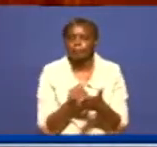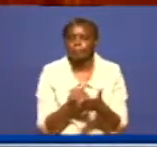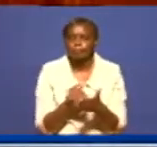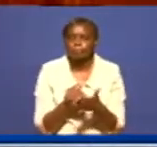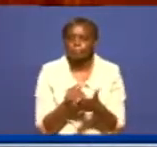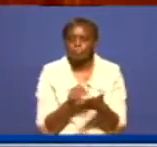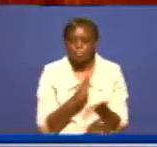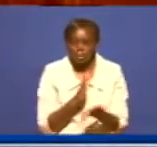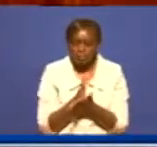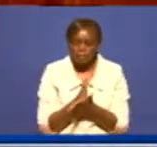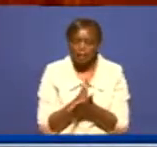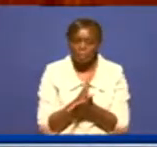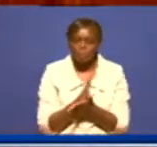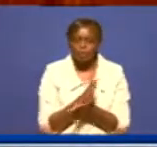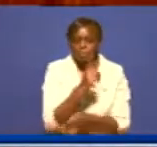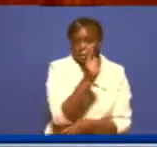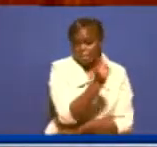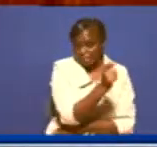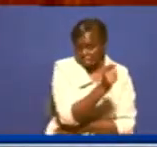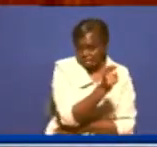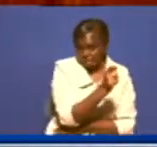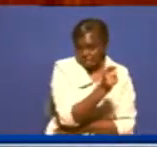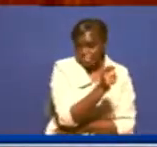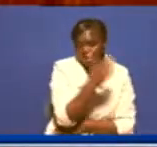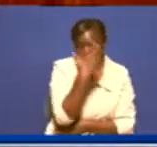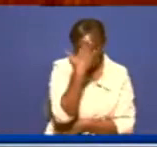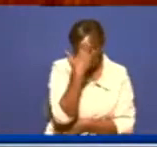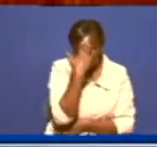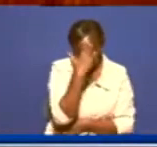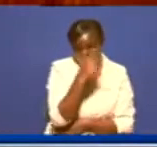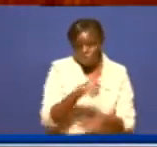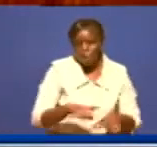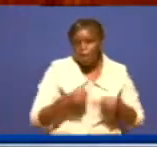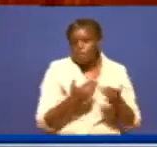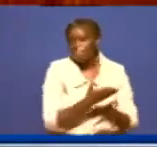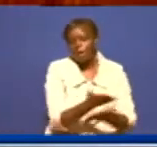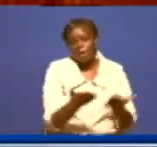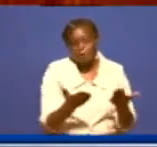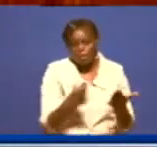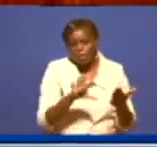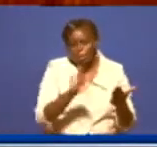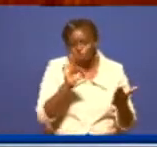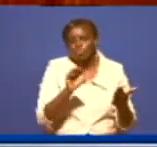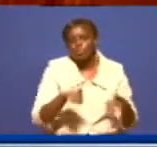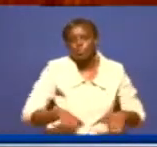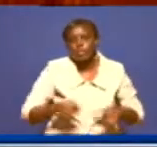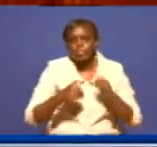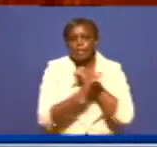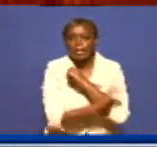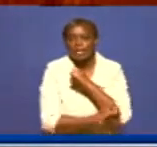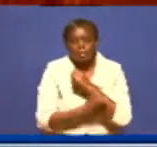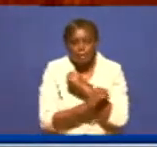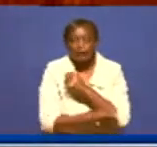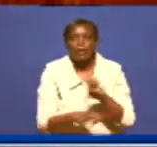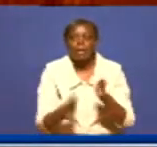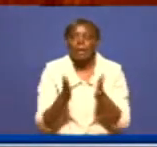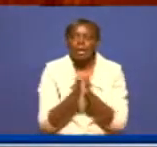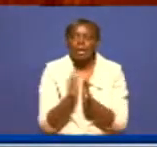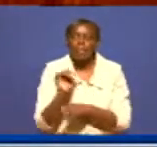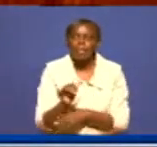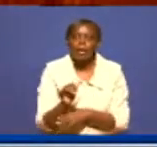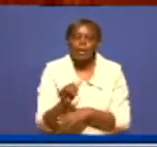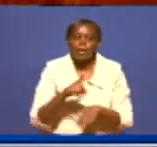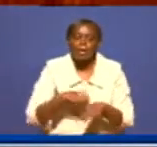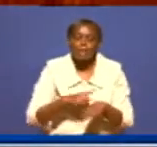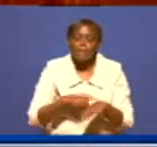the rights of tenants. Tenants need to know that they can live anywhere they choose to live in this country, and that when they are in